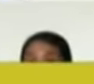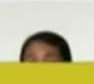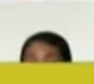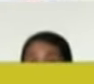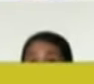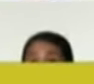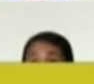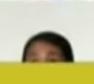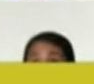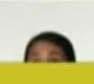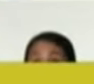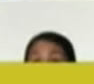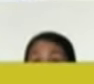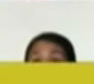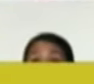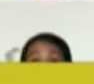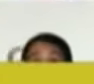But we will be